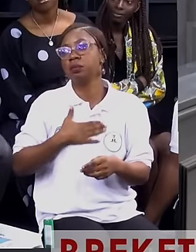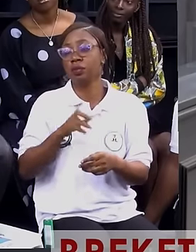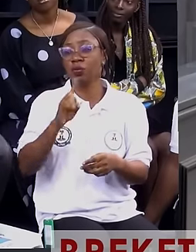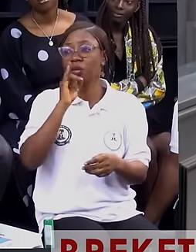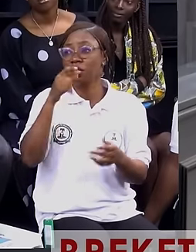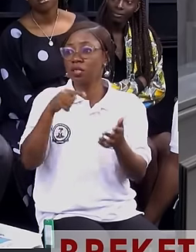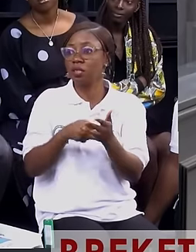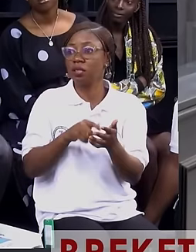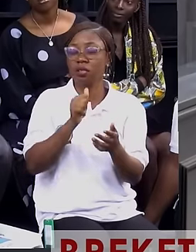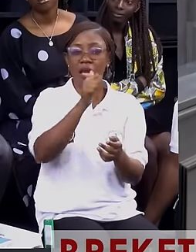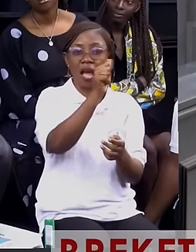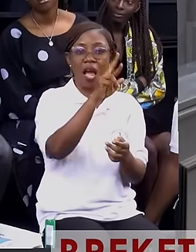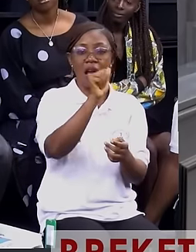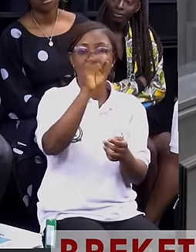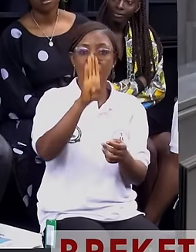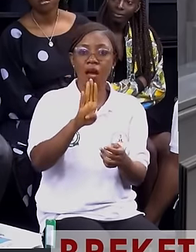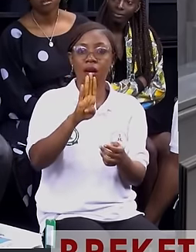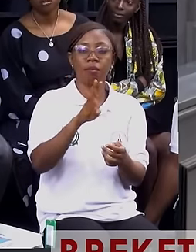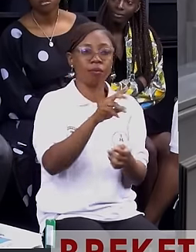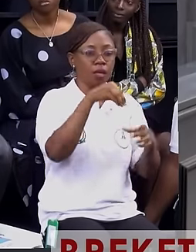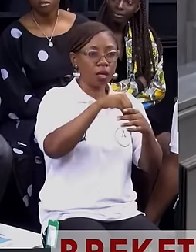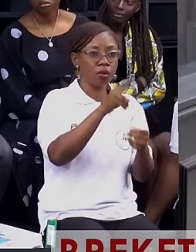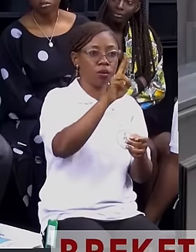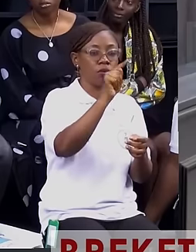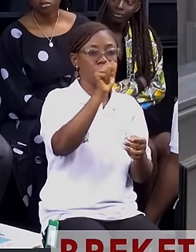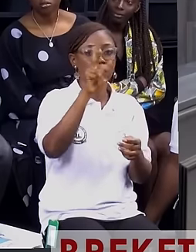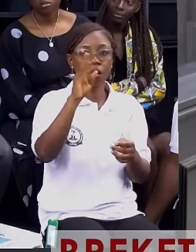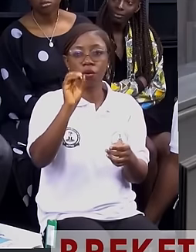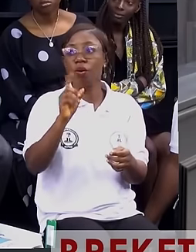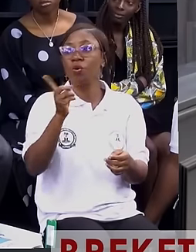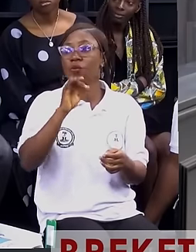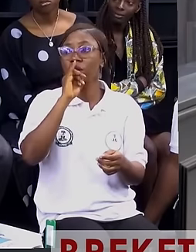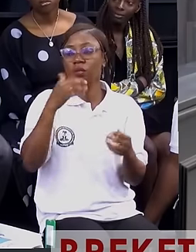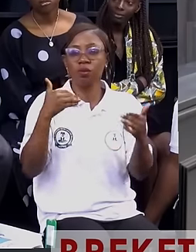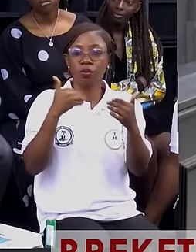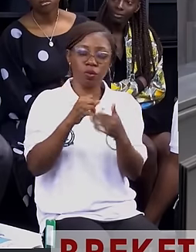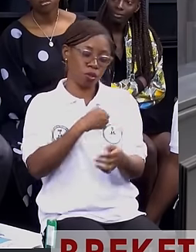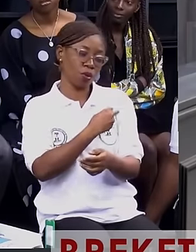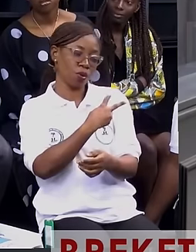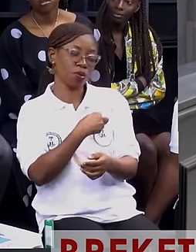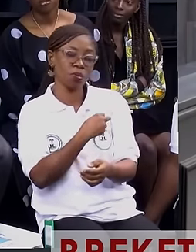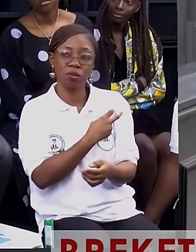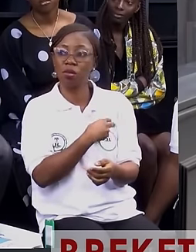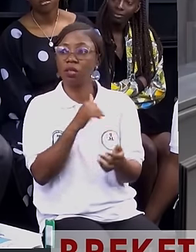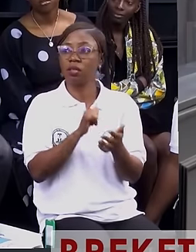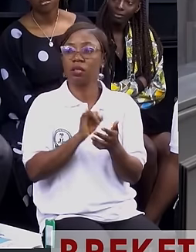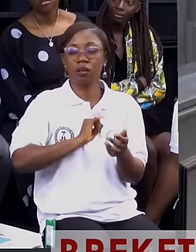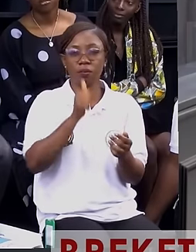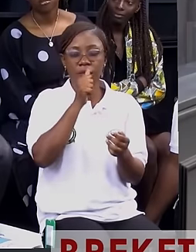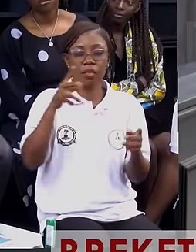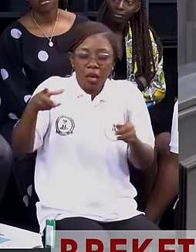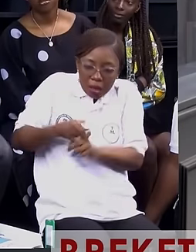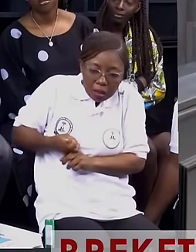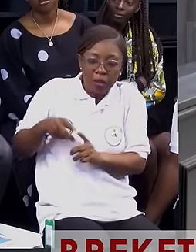It's an Arab construction company, Utako. Okay, please, where is the closest hospital? That's I've been kidnapped. They